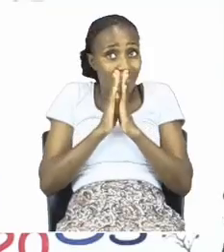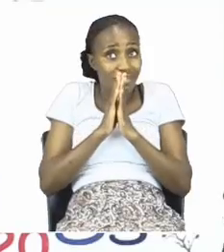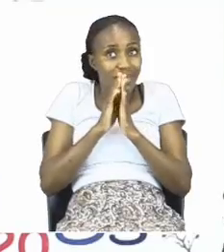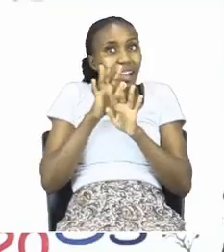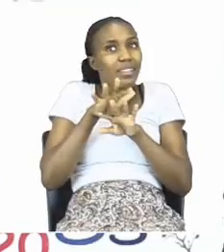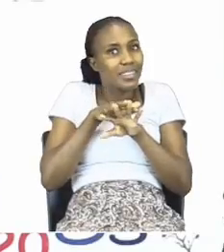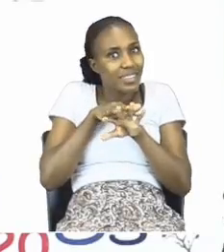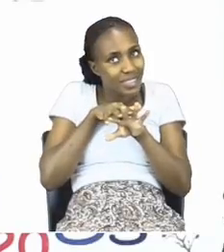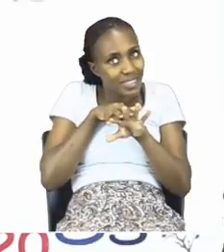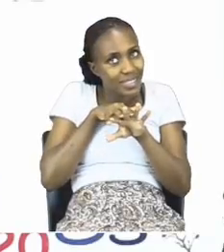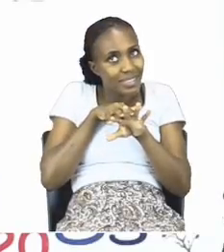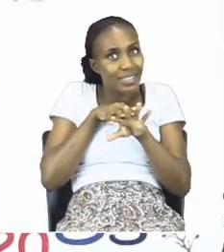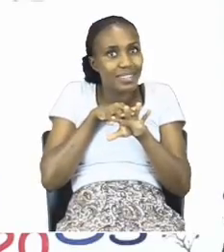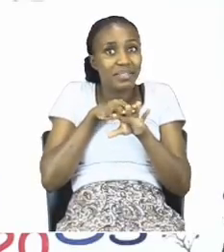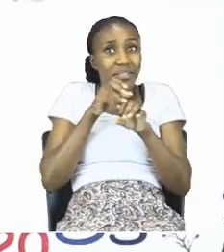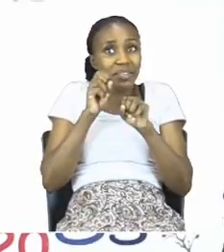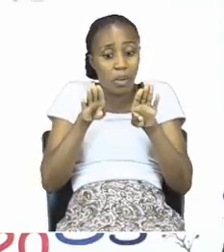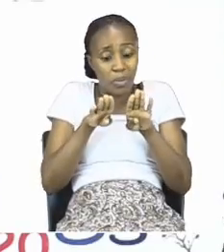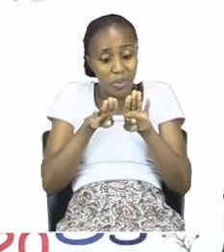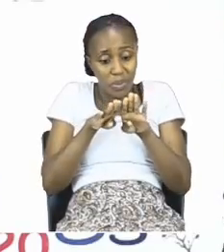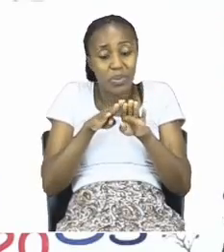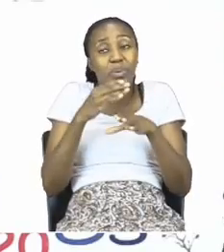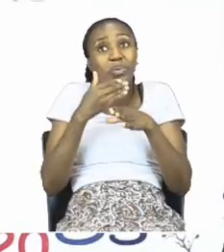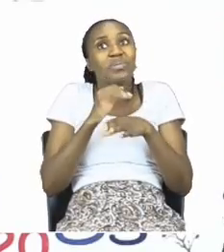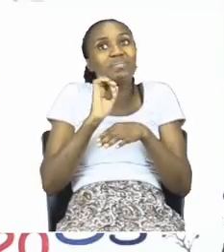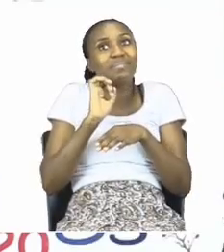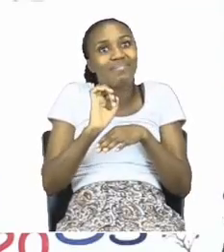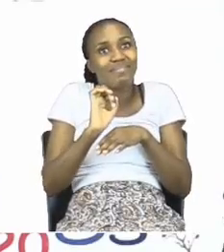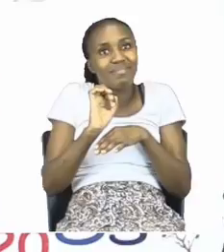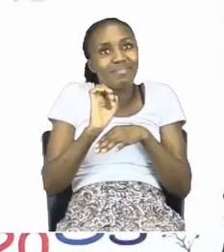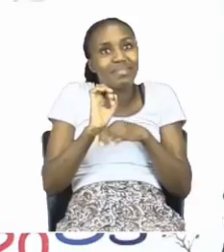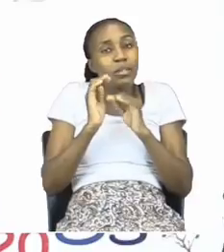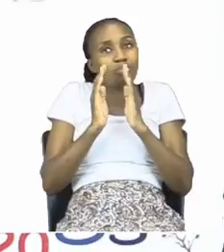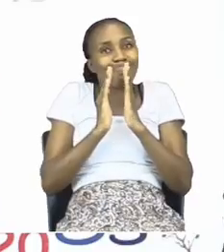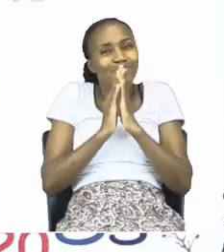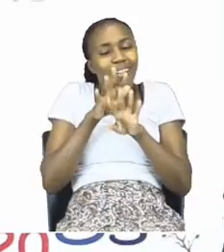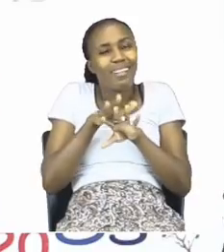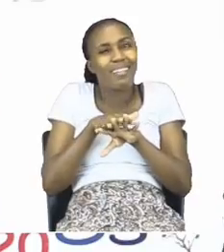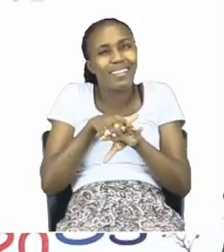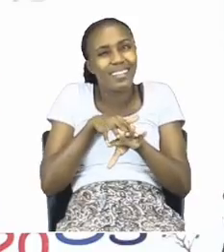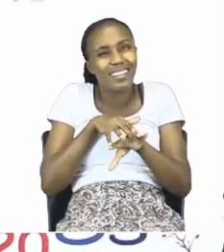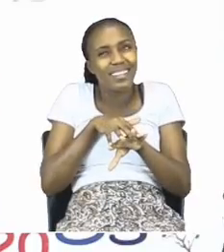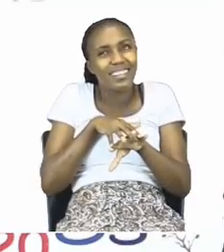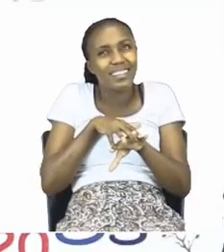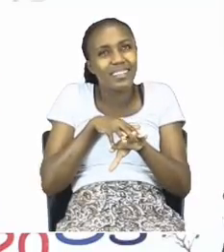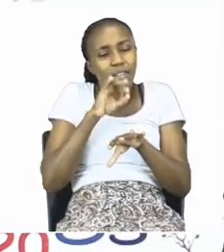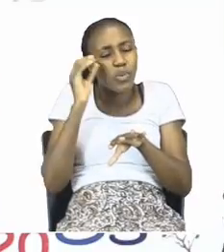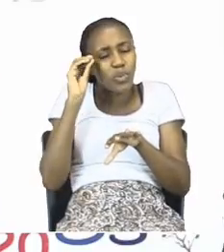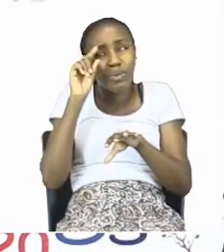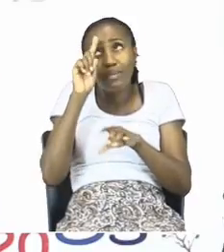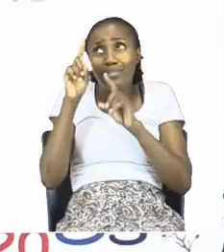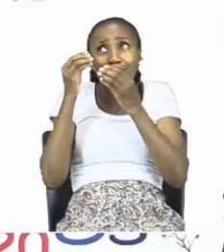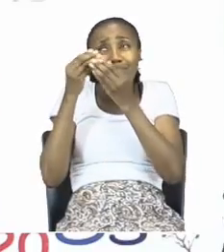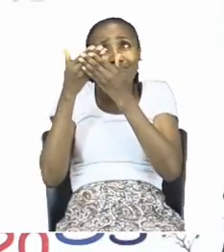have 3 of them being compared. Make sure you take your time, and if you're not sure, try and measure